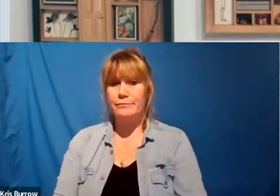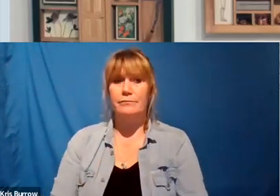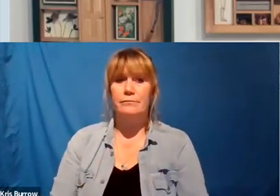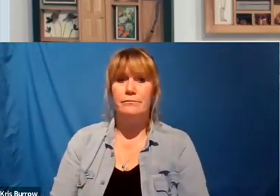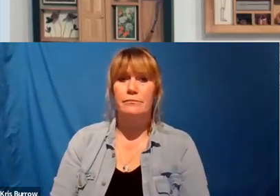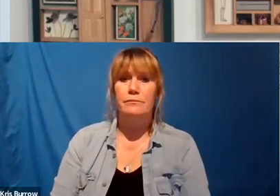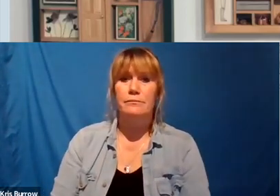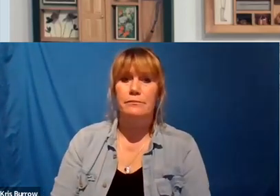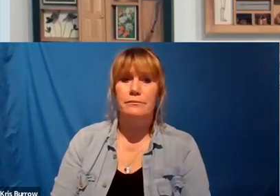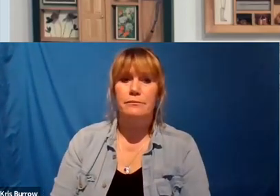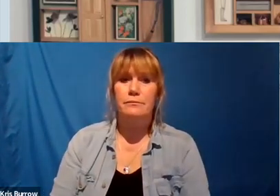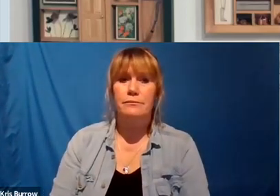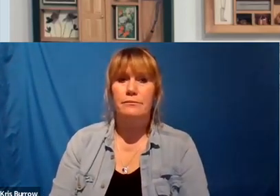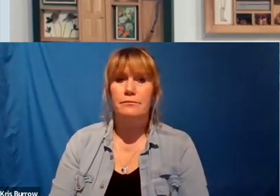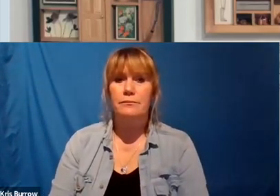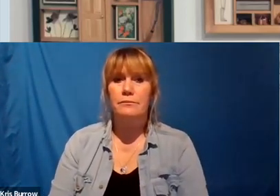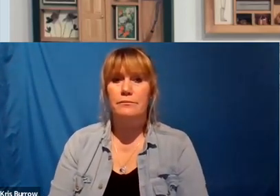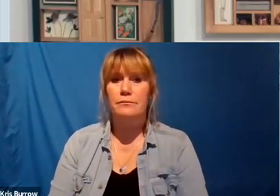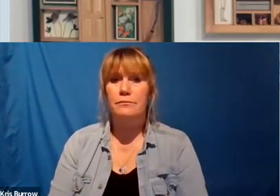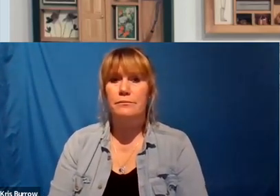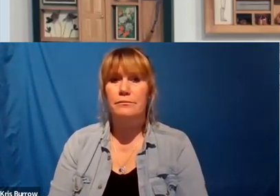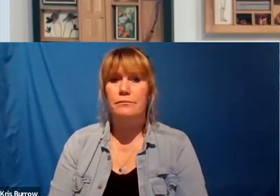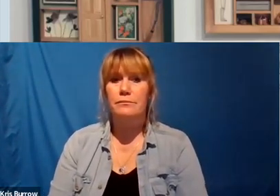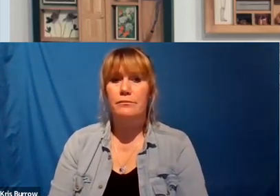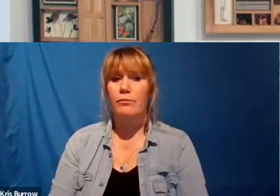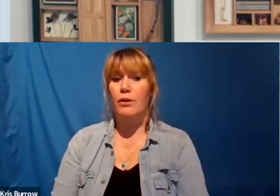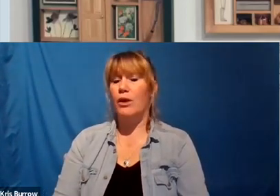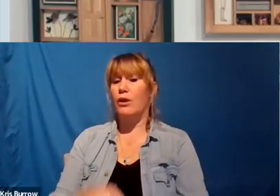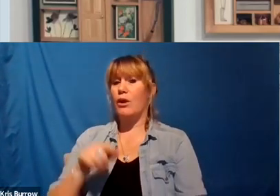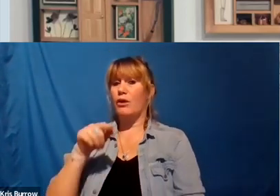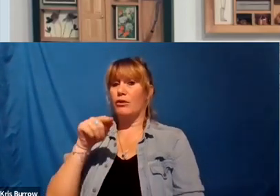So these are from the installation.